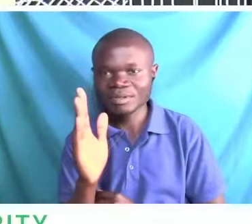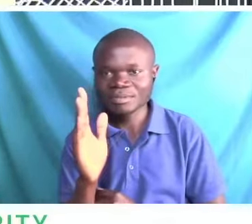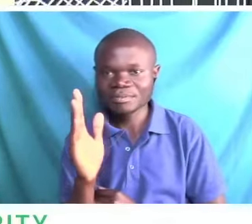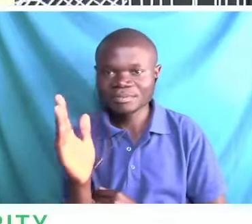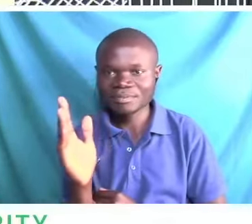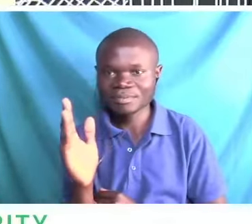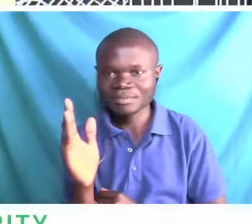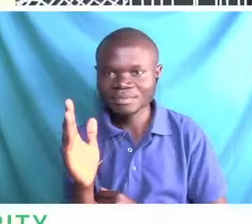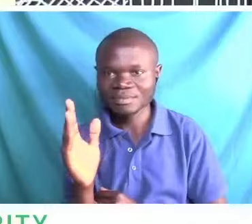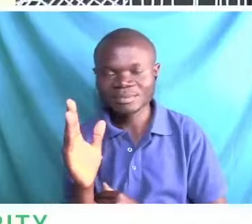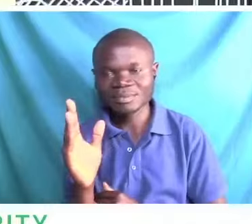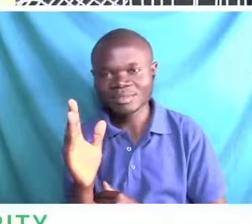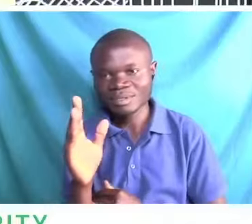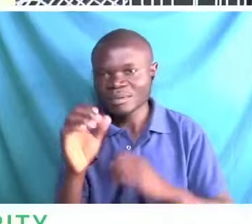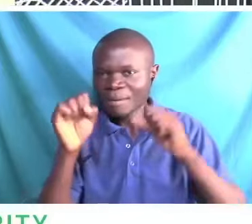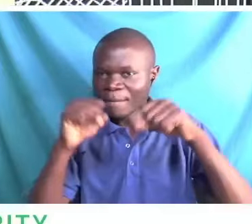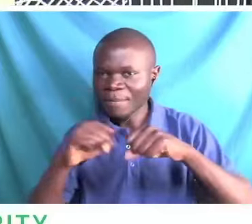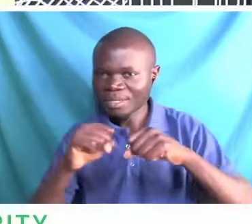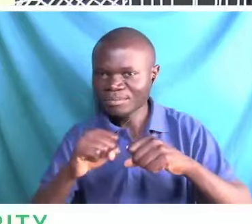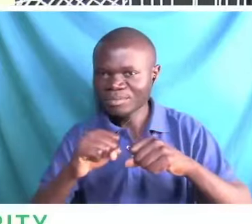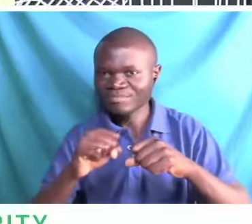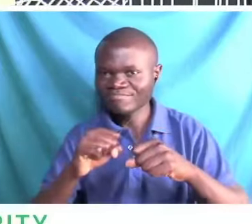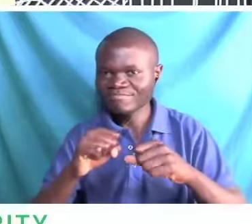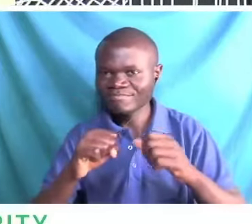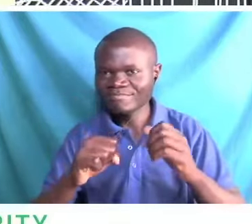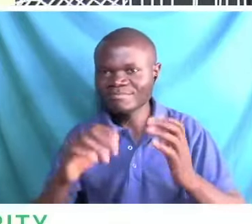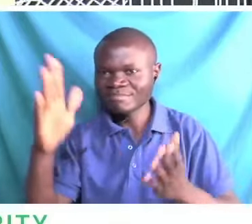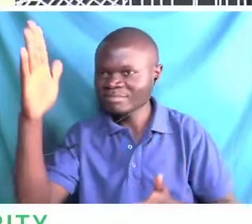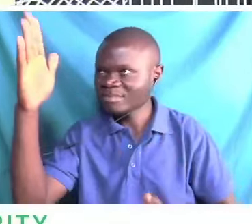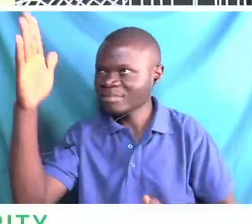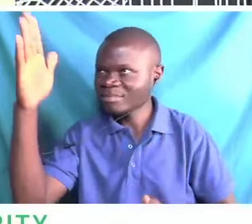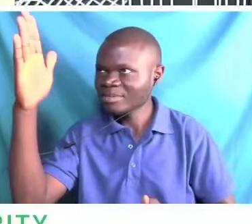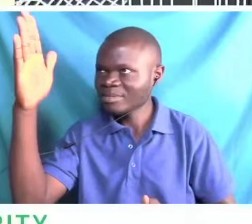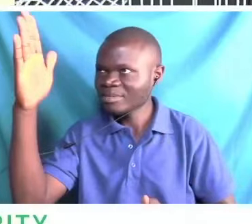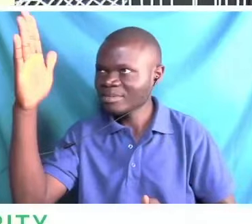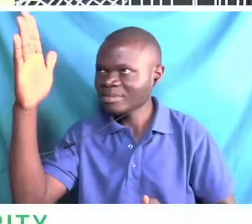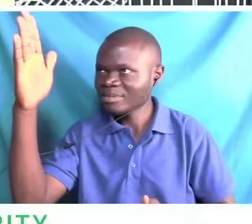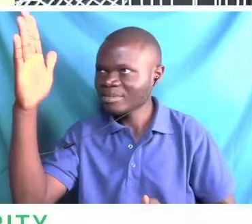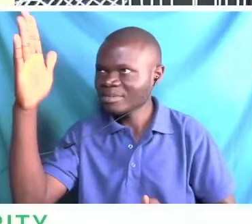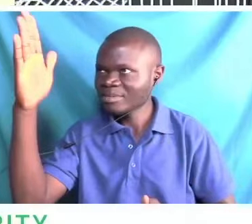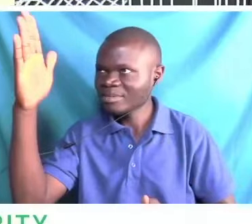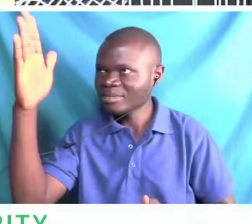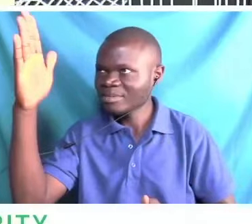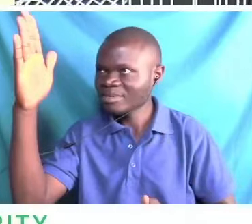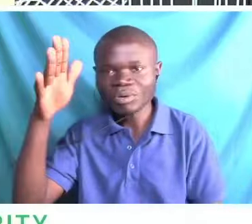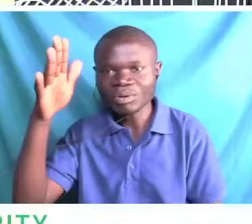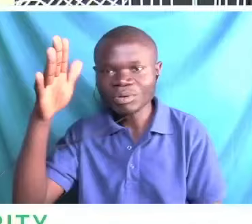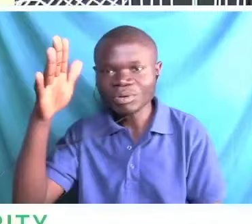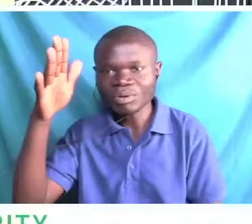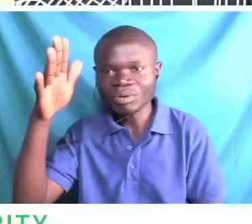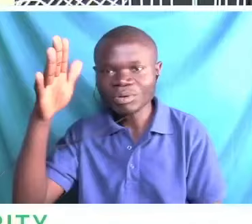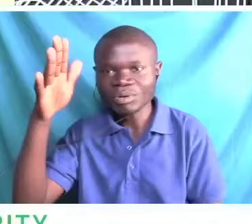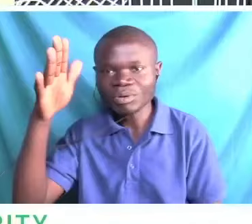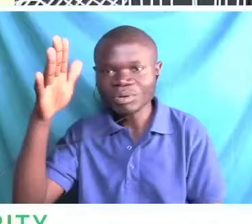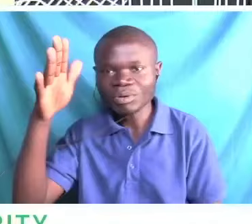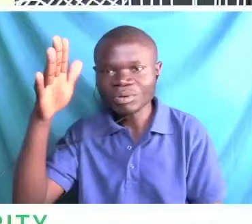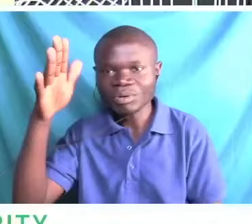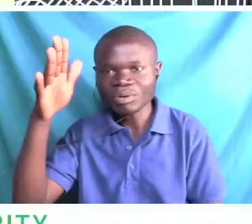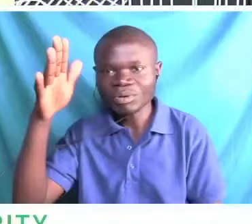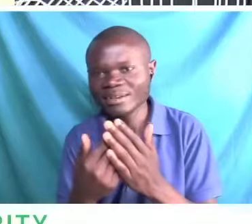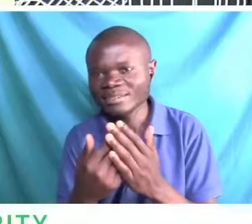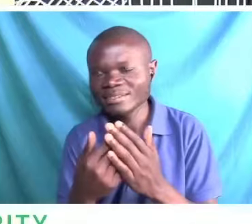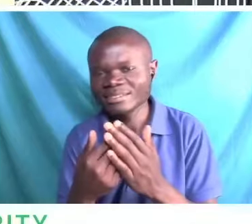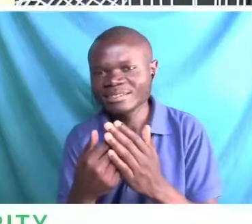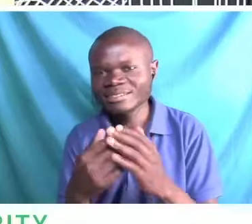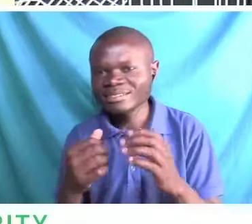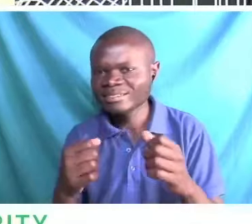will appear with him in glory. Paul is telling the Colossians that you have died. He explains that their old selves is dead.